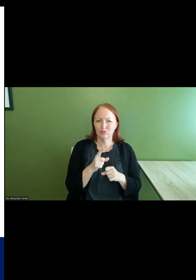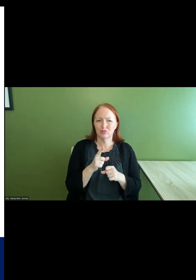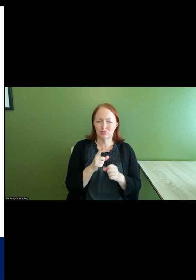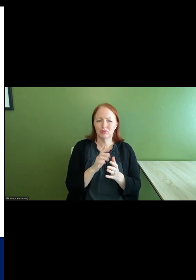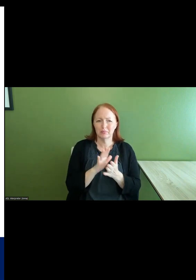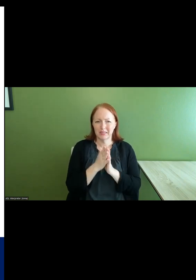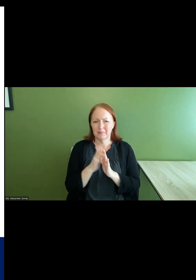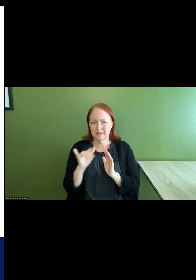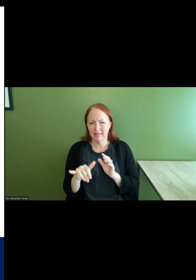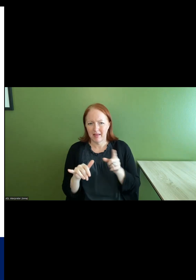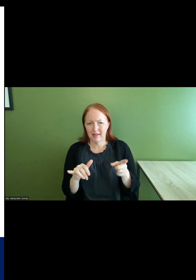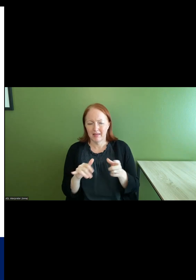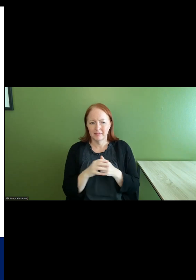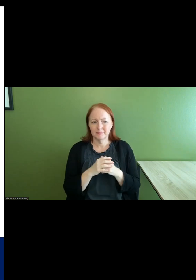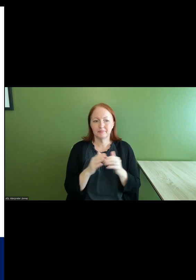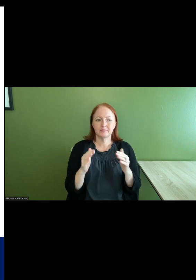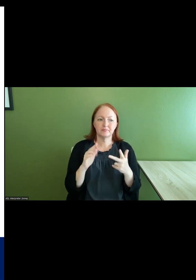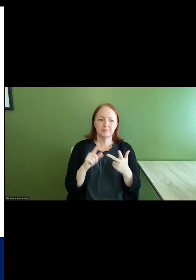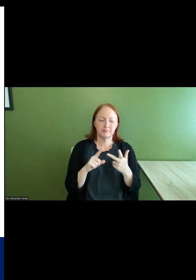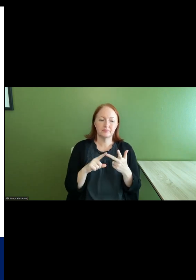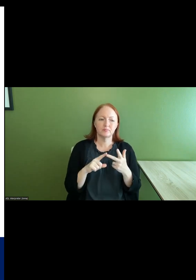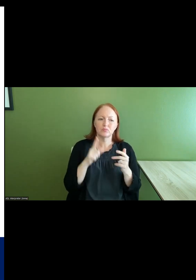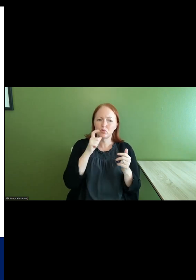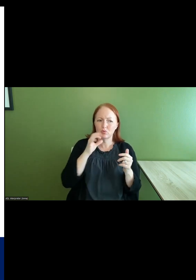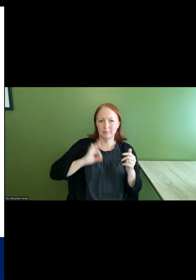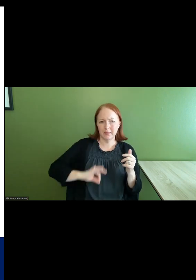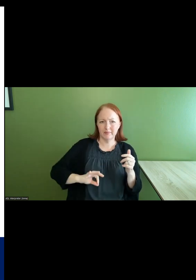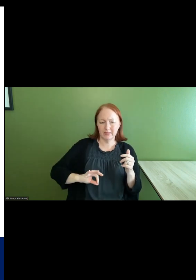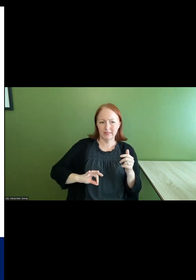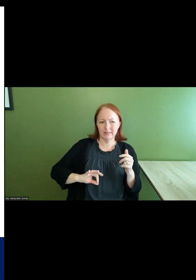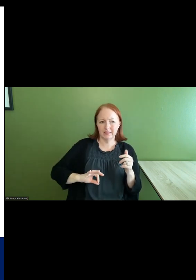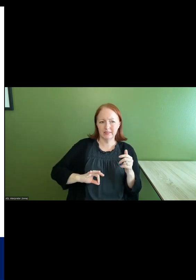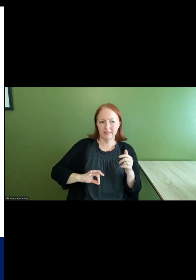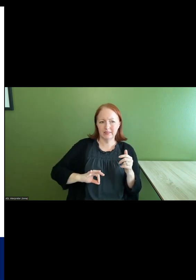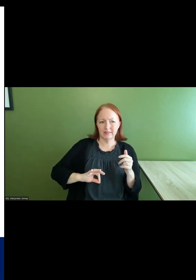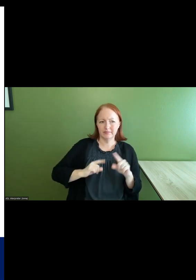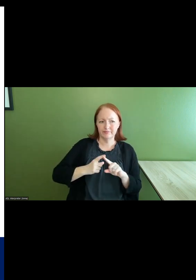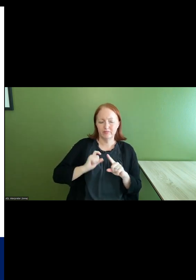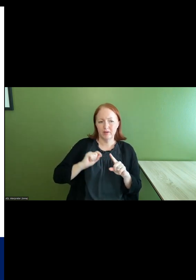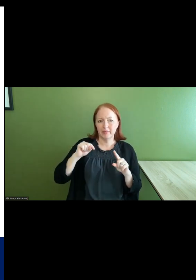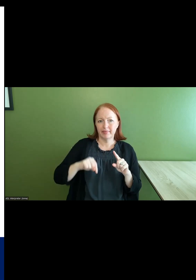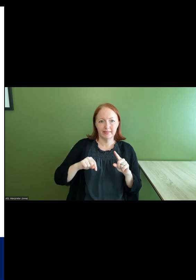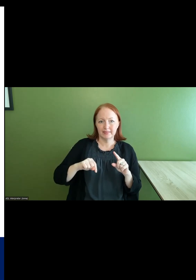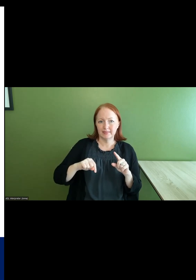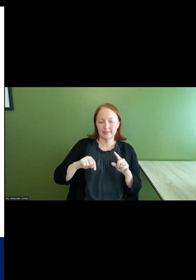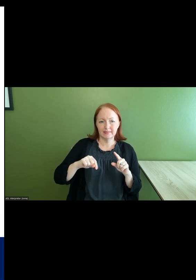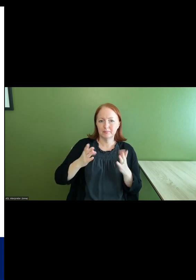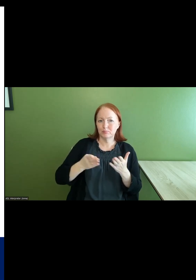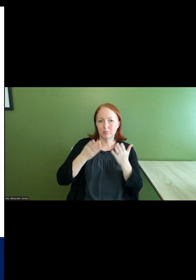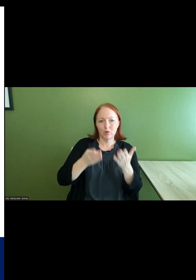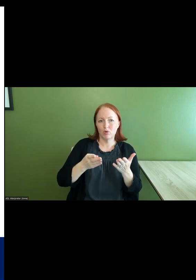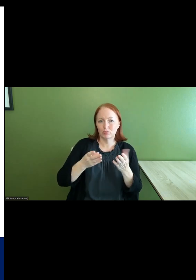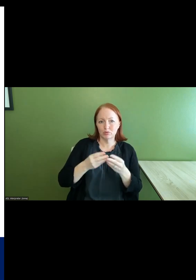does? Next, we look at who benefits from this